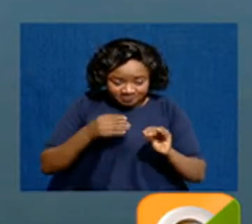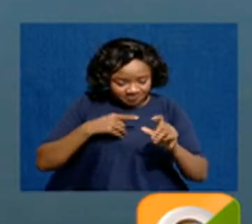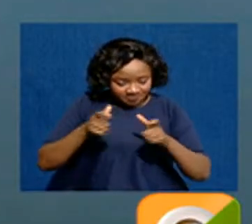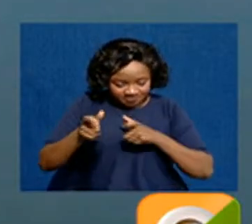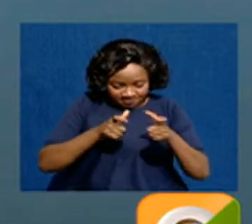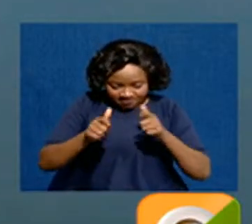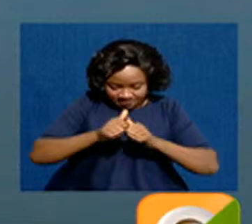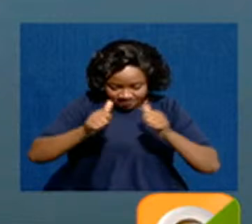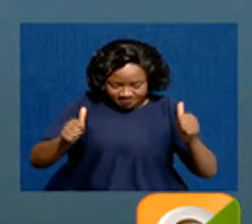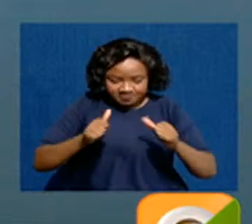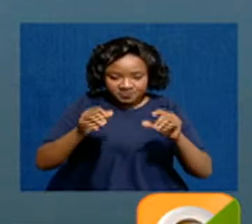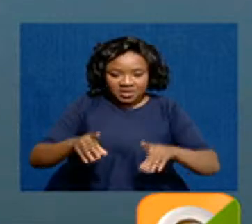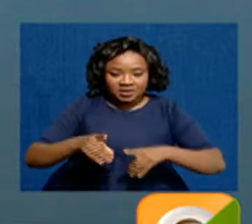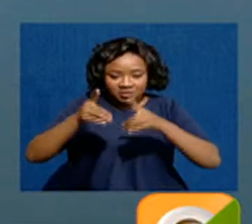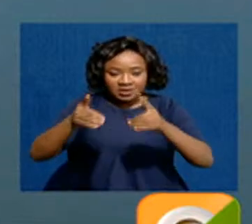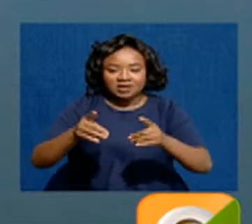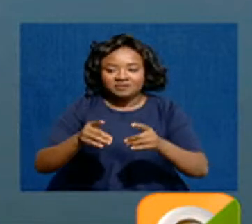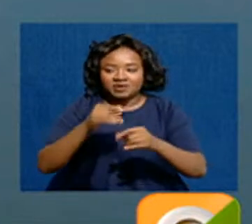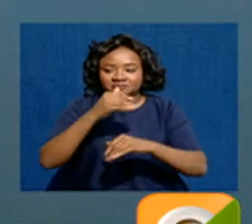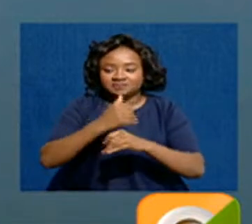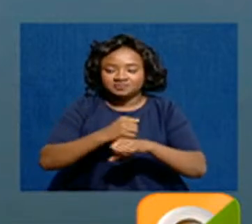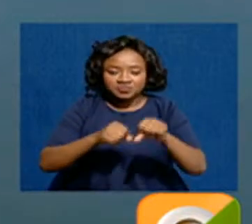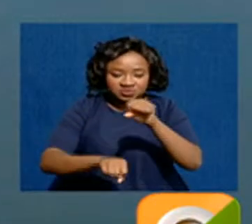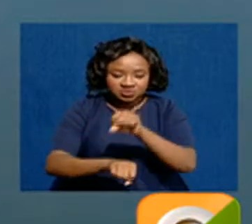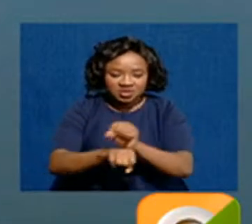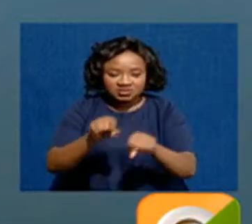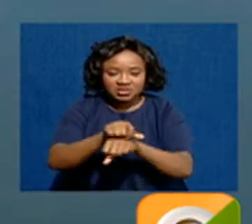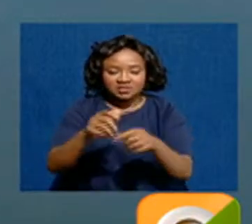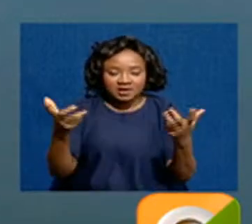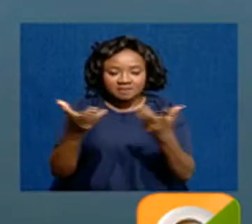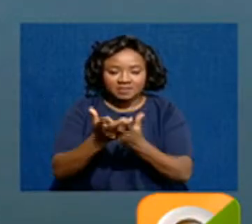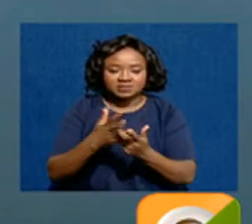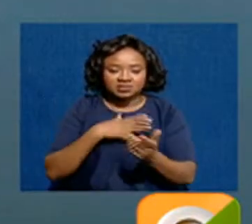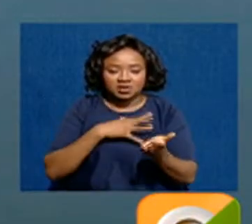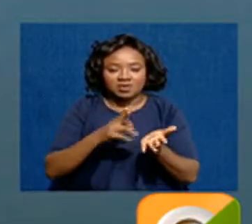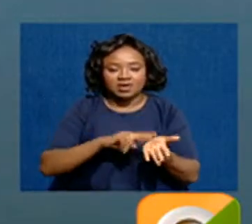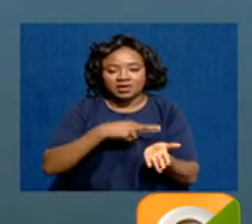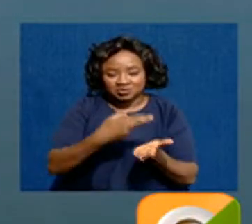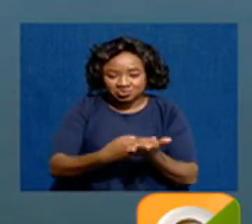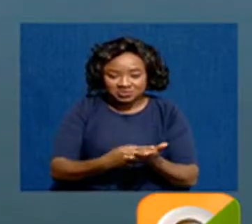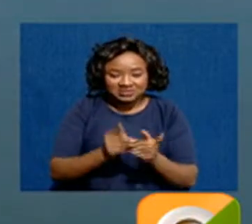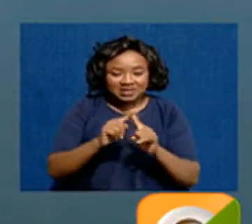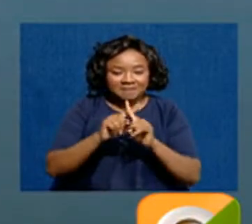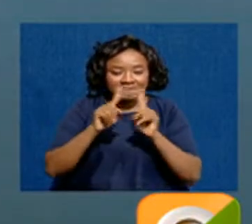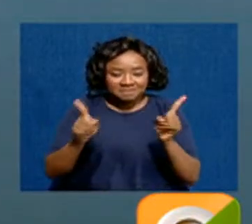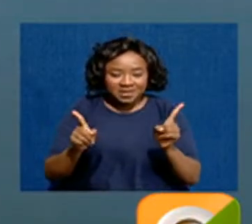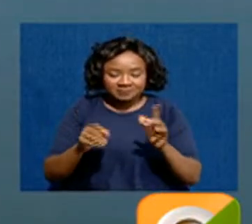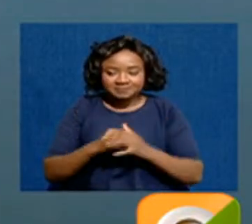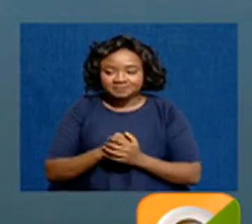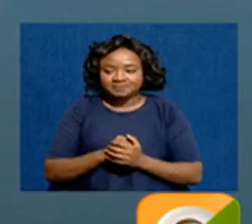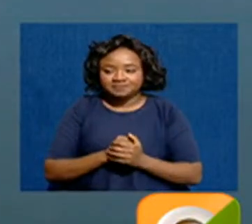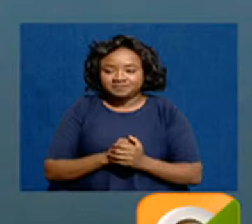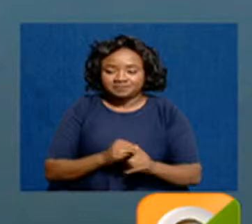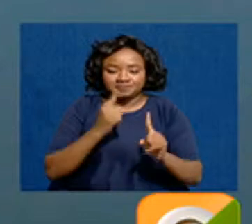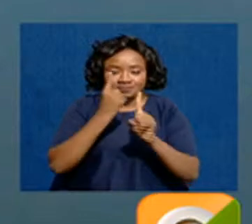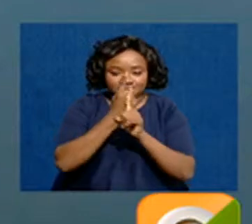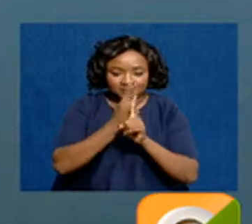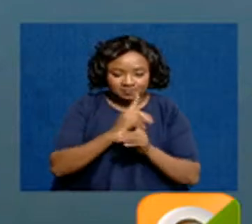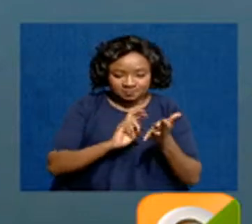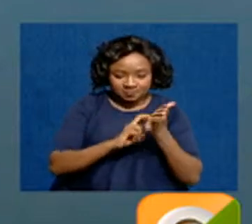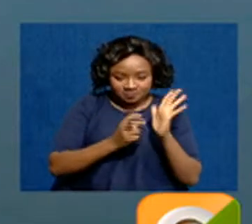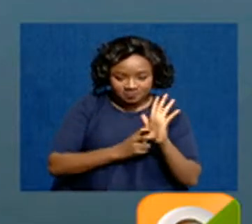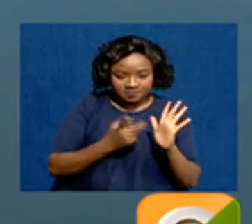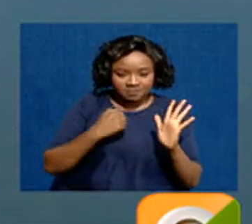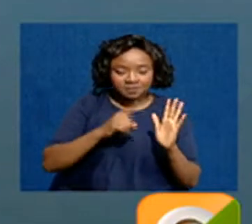deliver infrastructure that is commensurate to the resources we have. However, some of the projects, flagship projects that we have told the people of